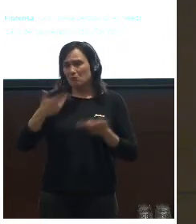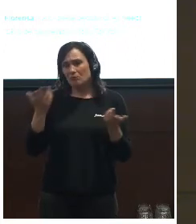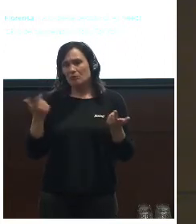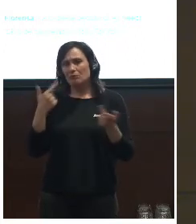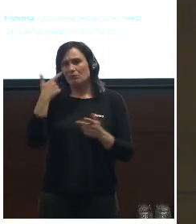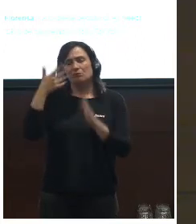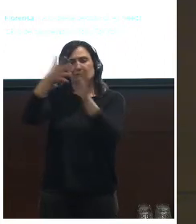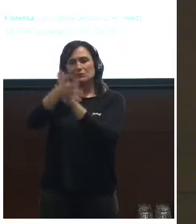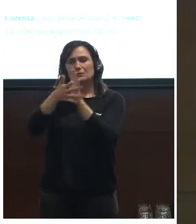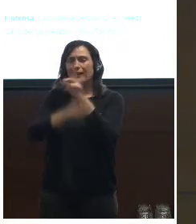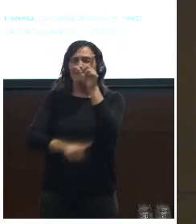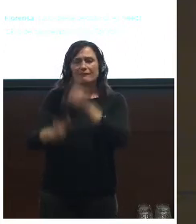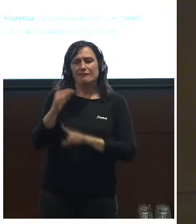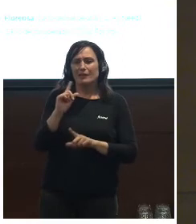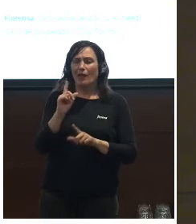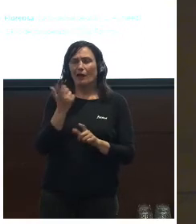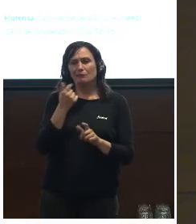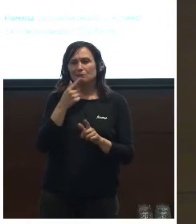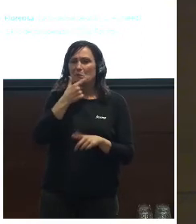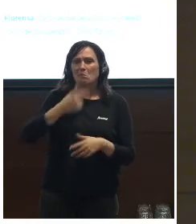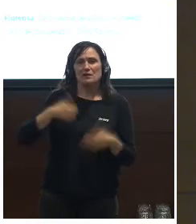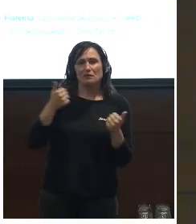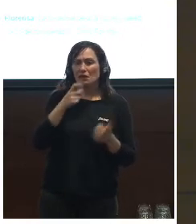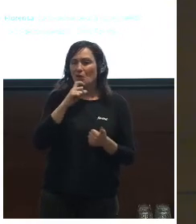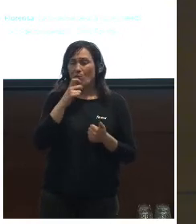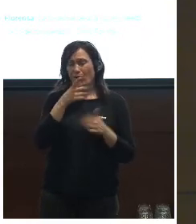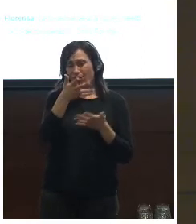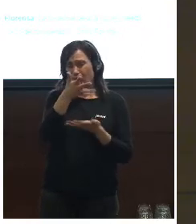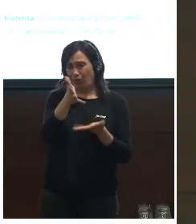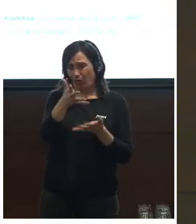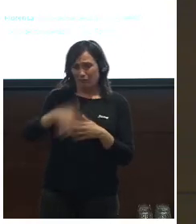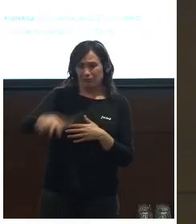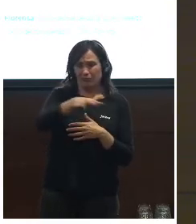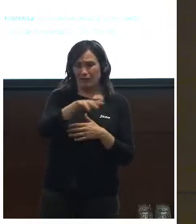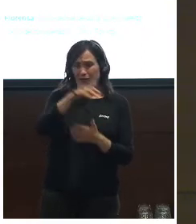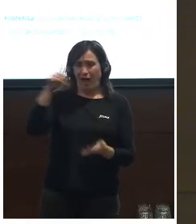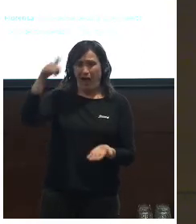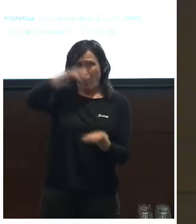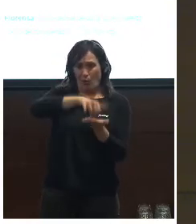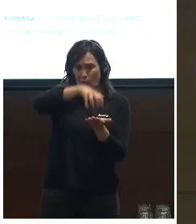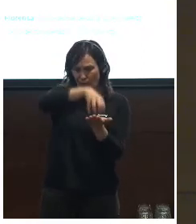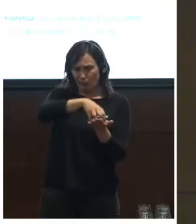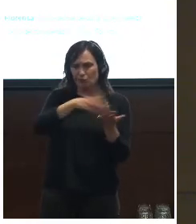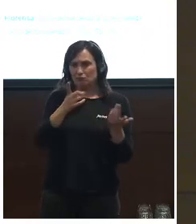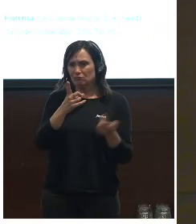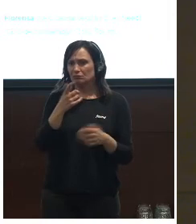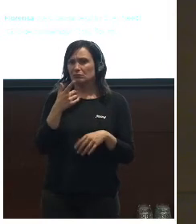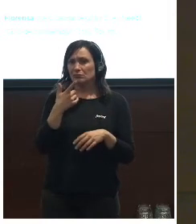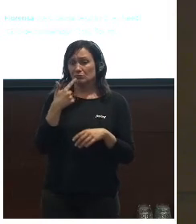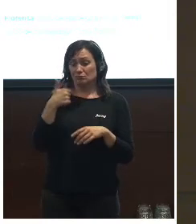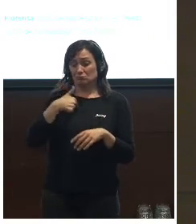so happy that I was on that table and that I dared to say what went wrong, because everybody on that table thought that he did